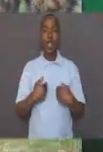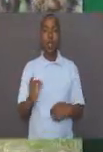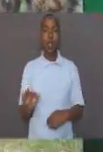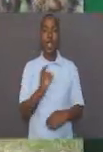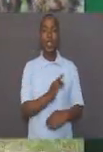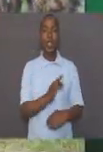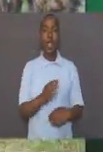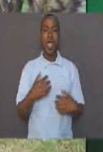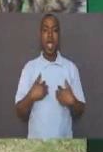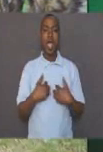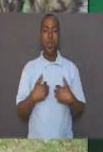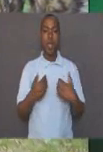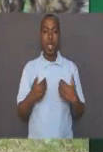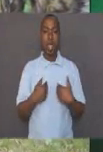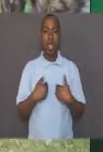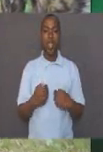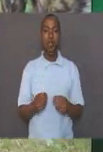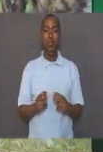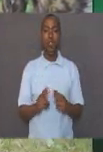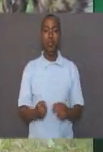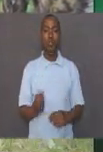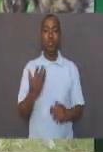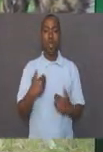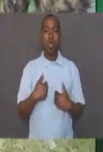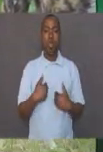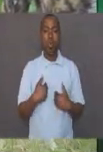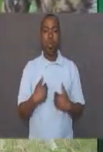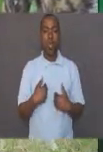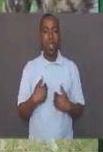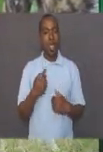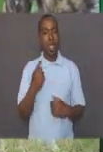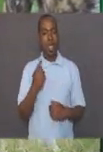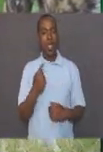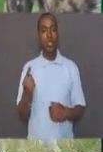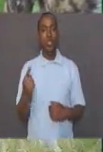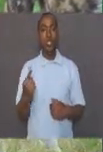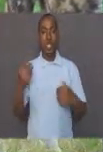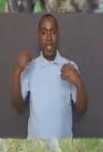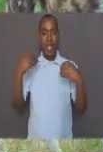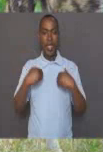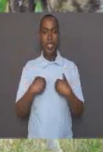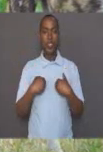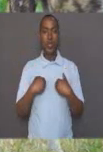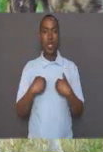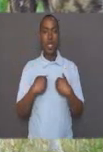animals, many of which are native and unique to the country.